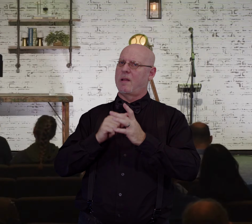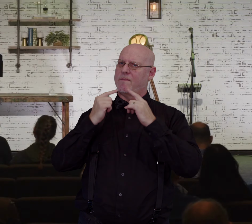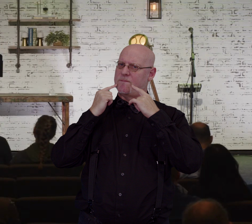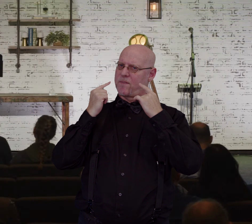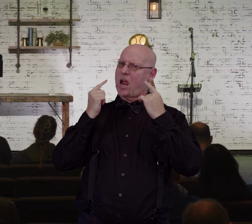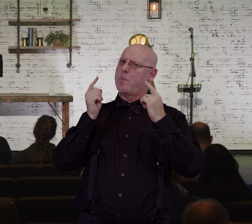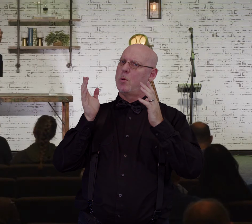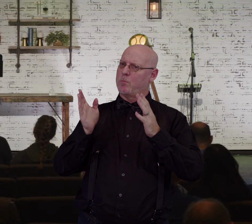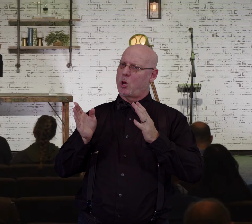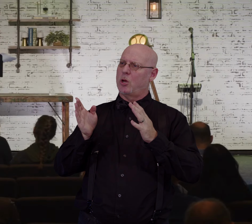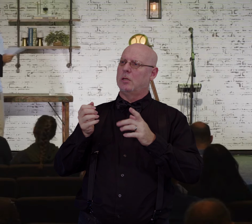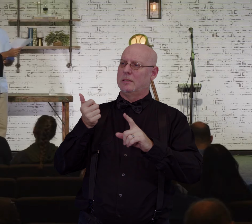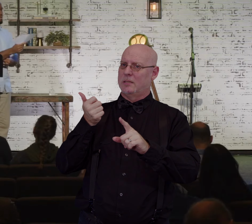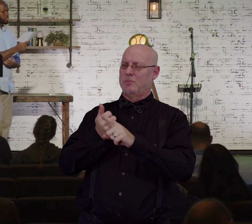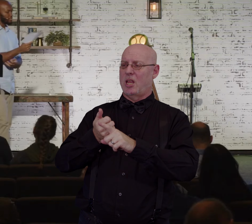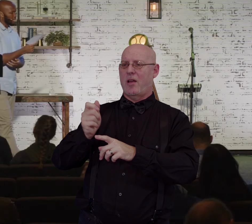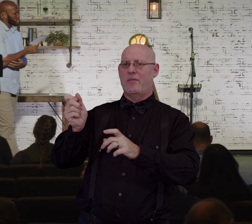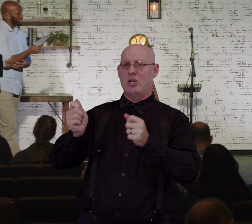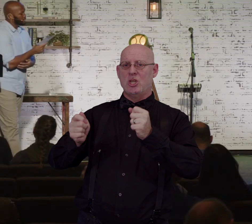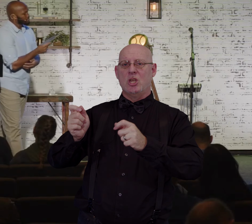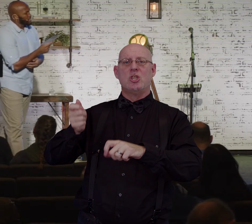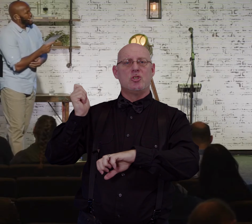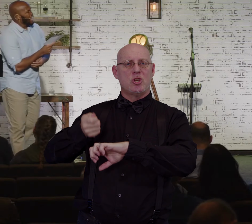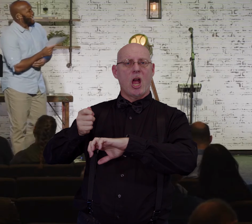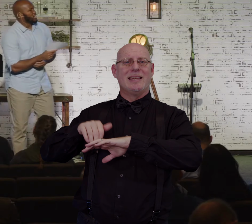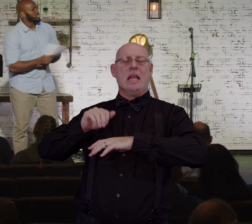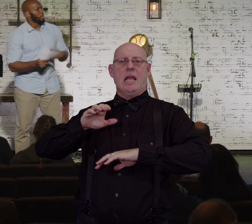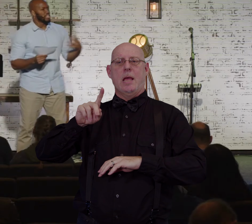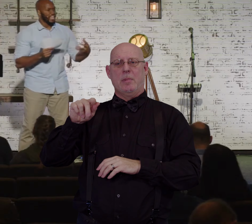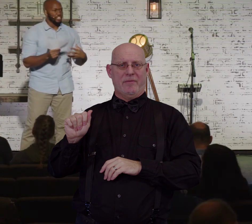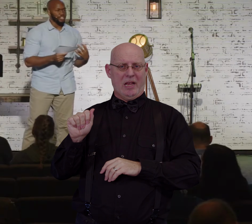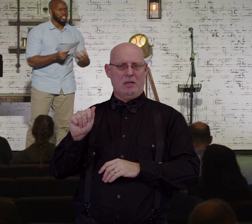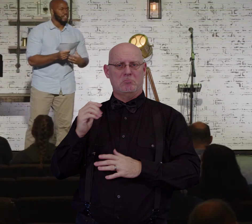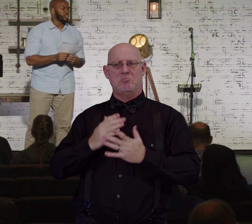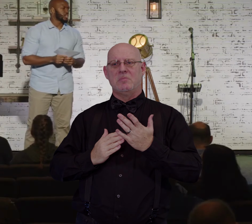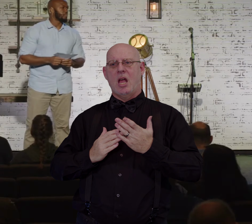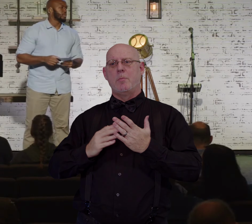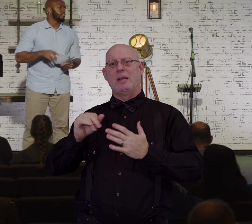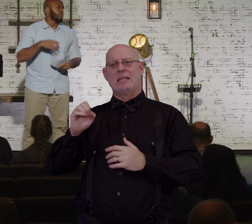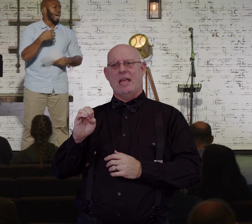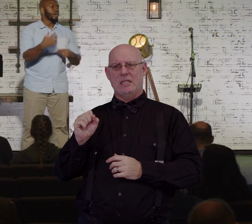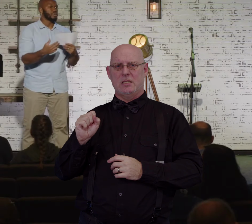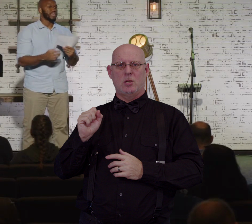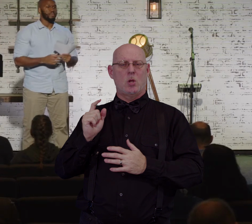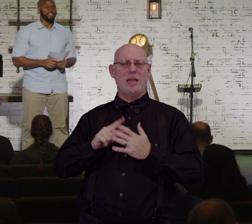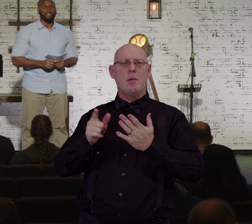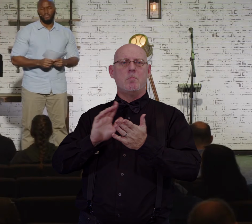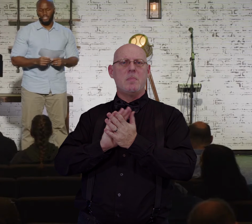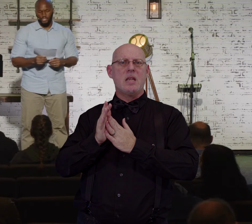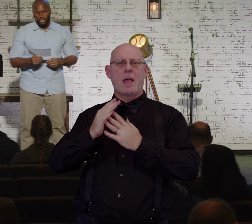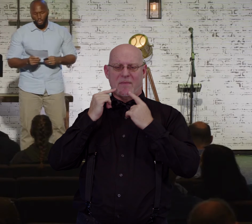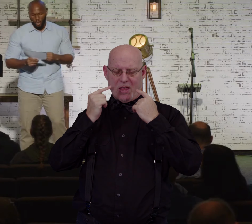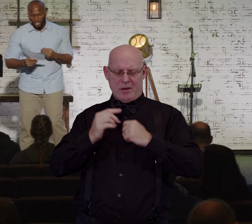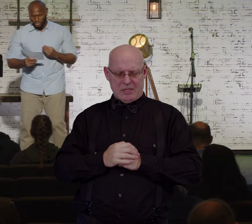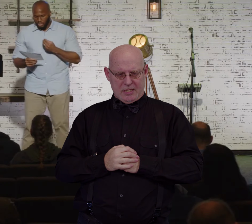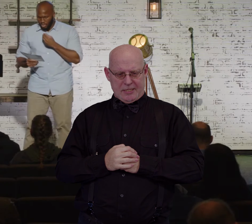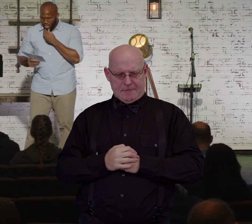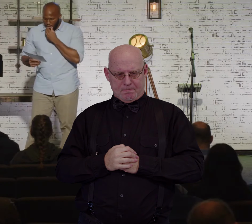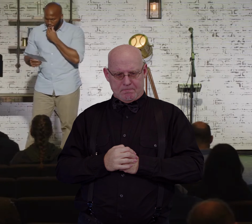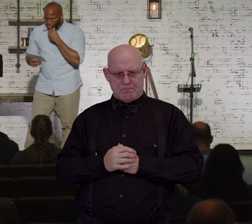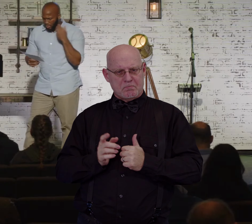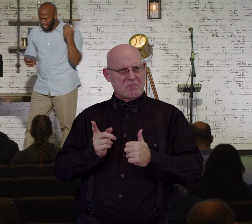so he was a judge in Pennsylvania. And some of the cases, to give you an example of how he became infamous,